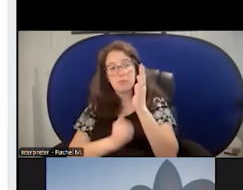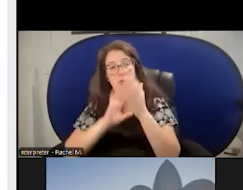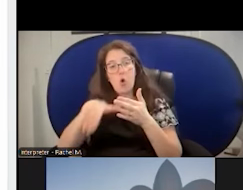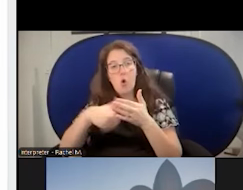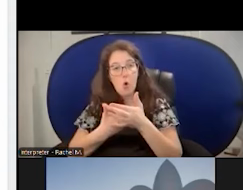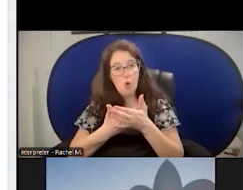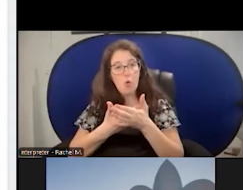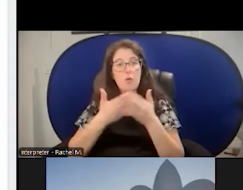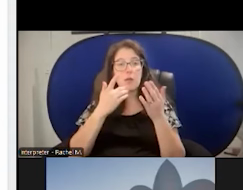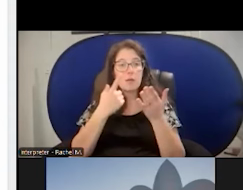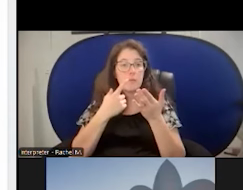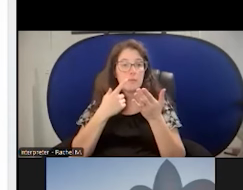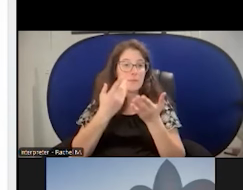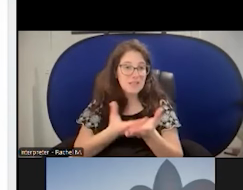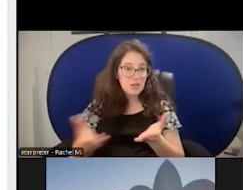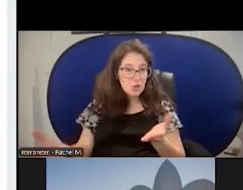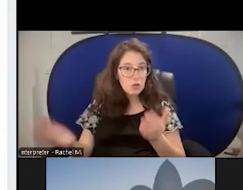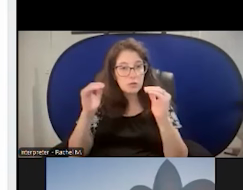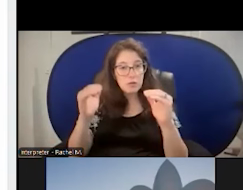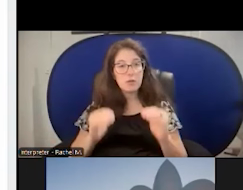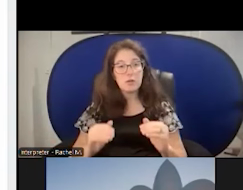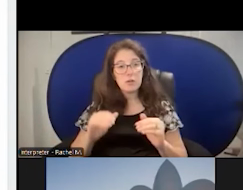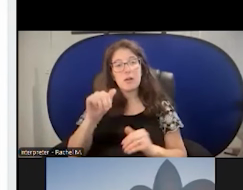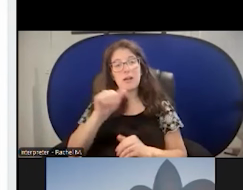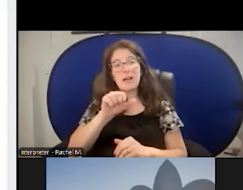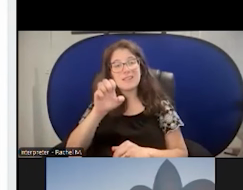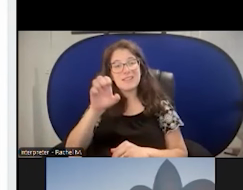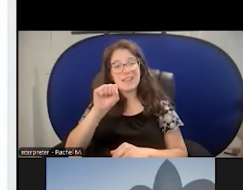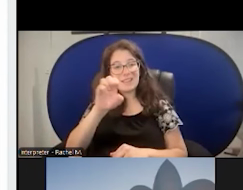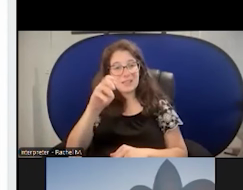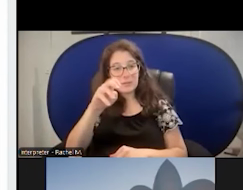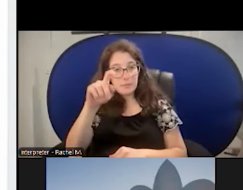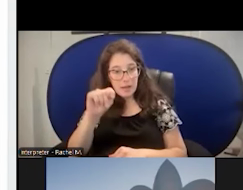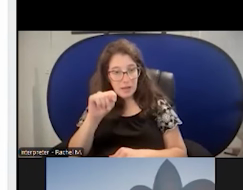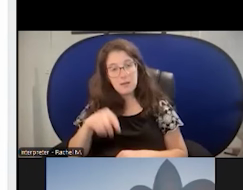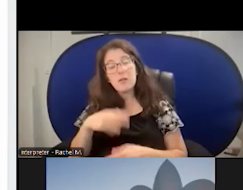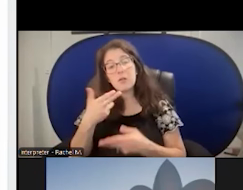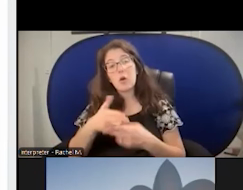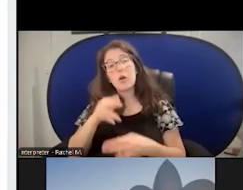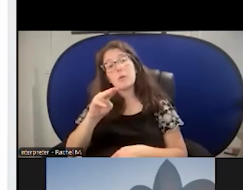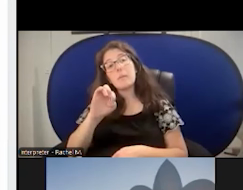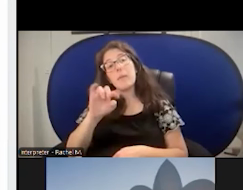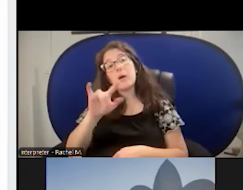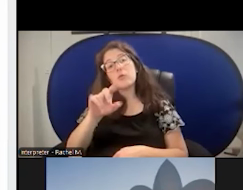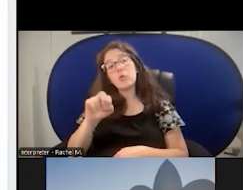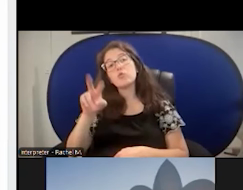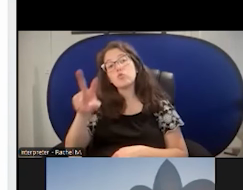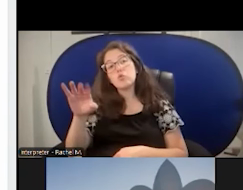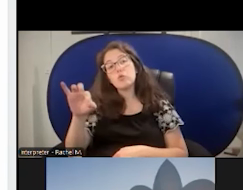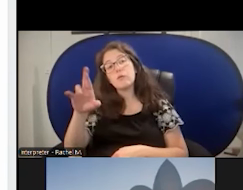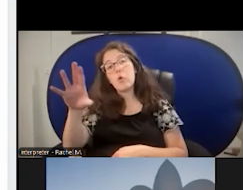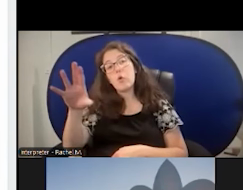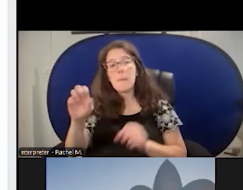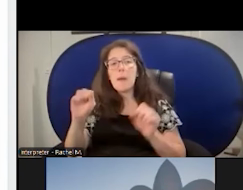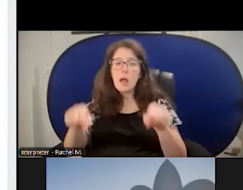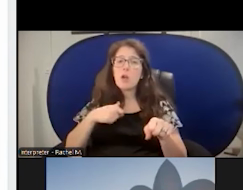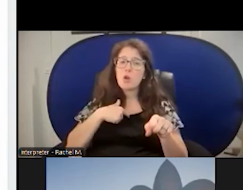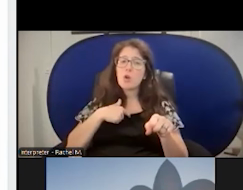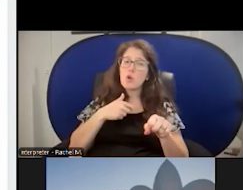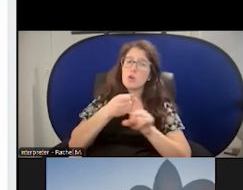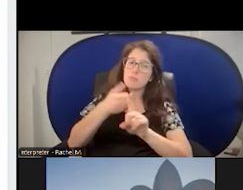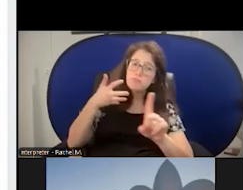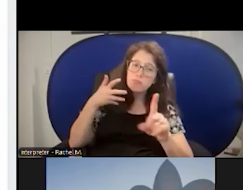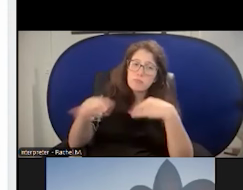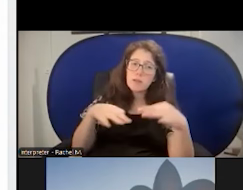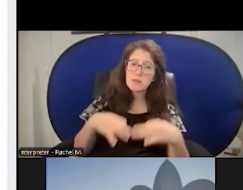my assessment. And I've named the assessment Module 2 Forum. I could definitely go into more detail about what the forum is about, give it a more